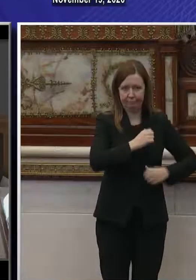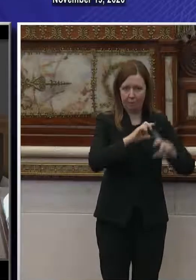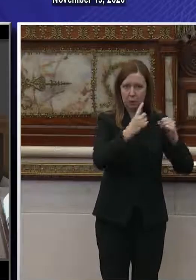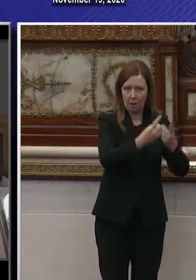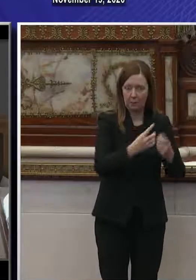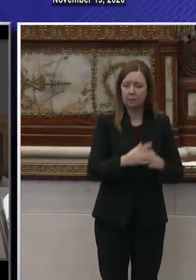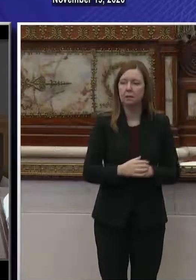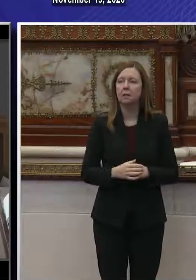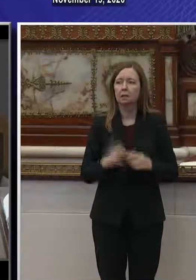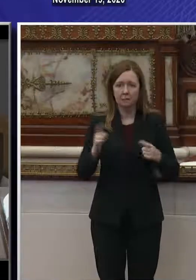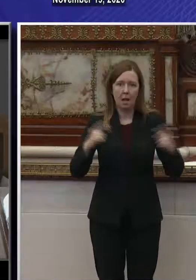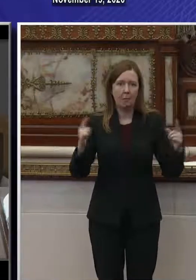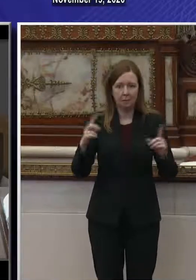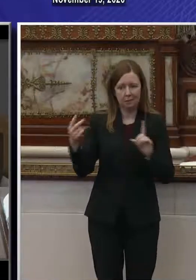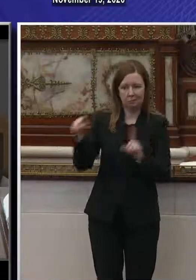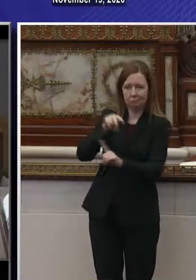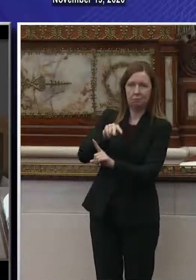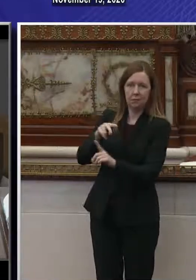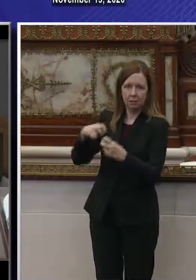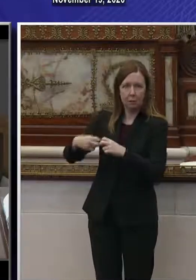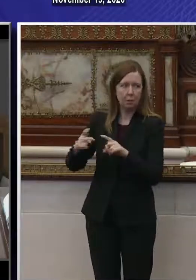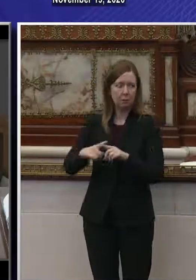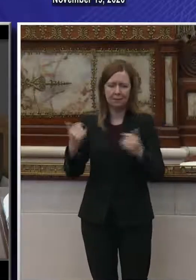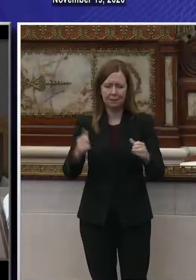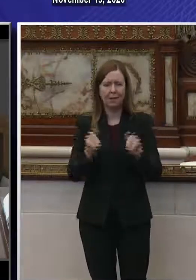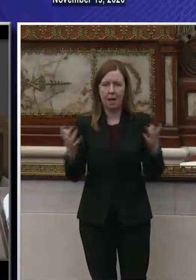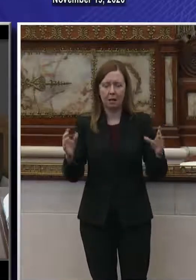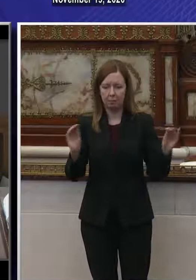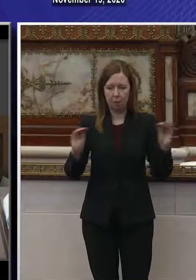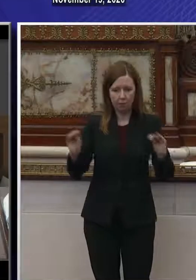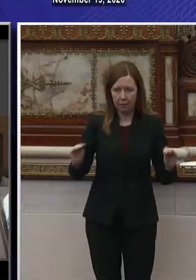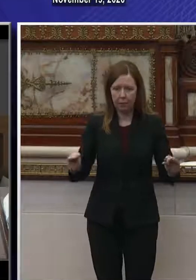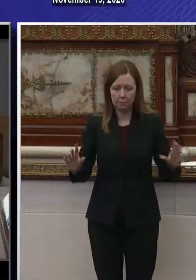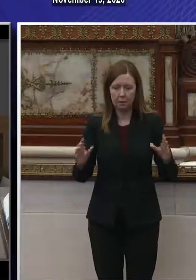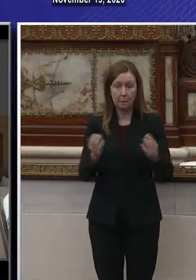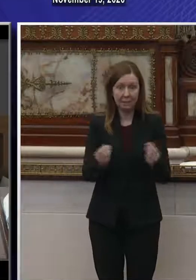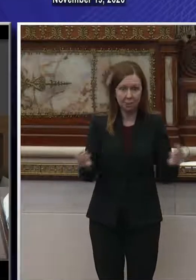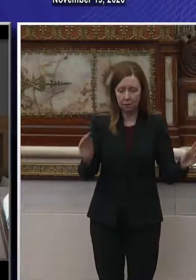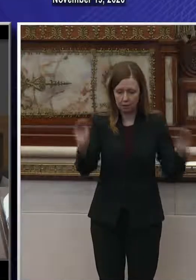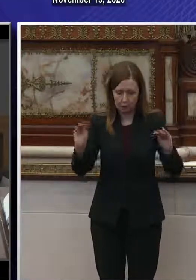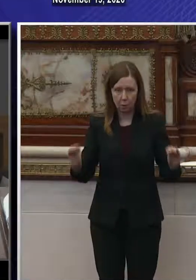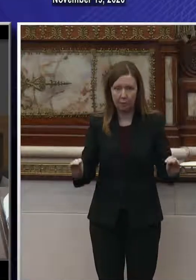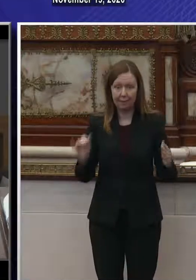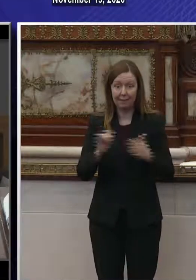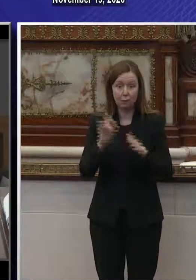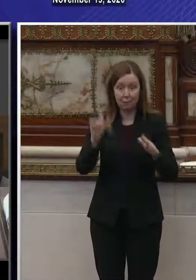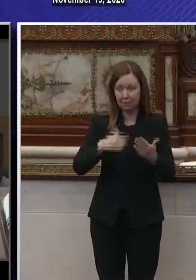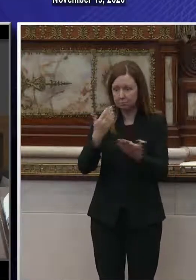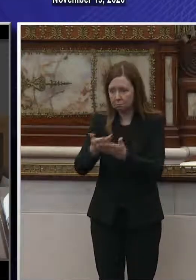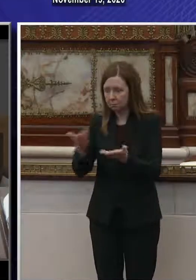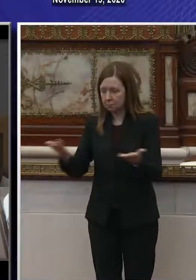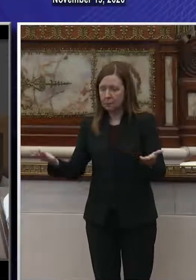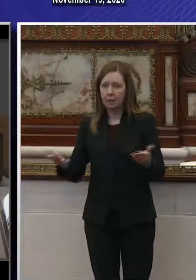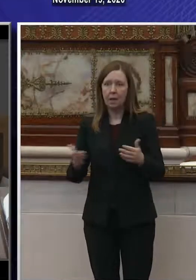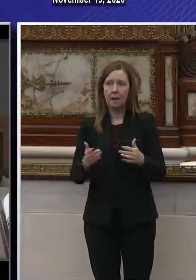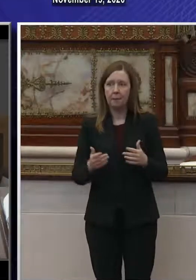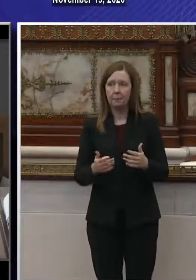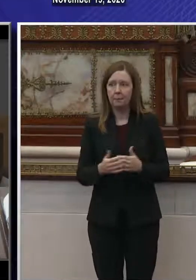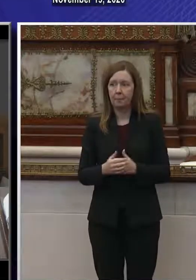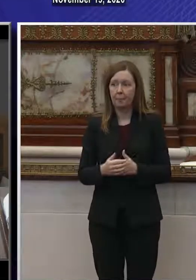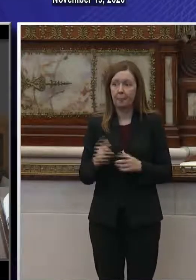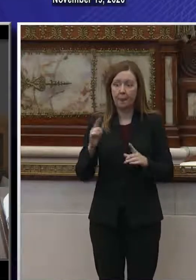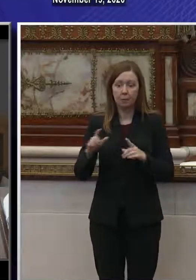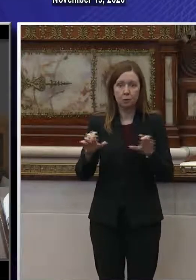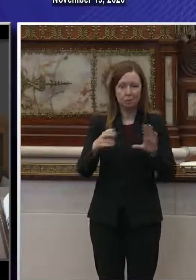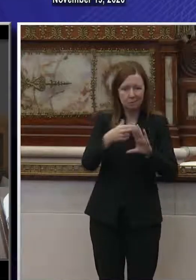the opposite side of this problem, but there's still a lot of moving around of materials that you need in order to either to